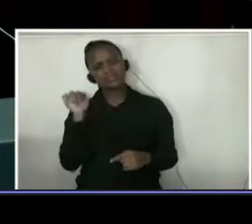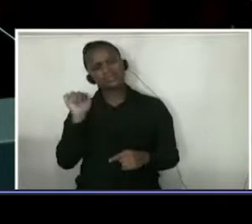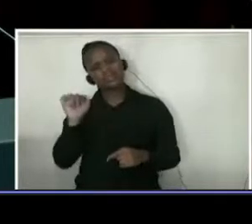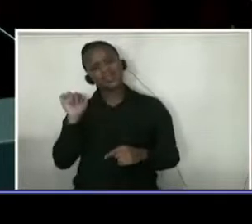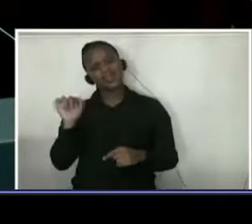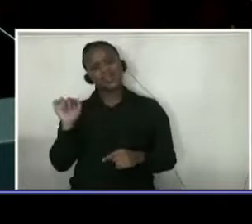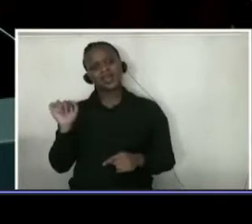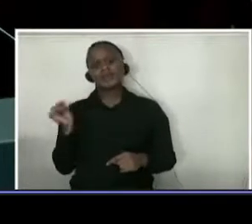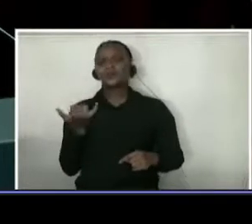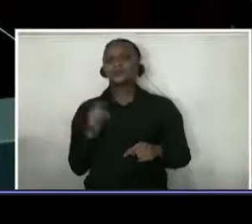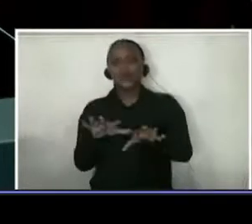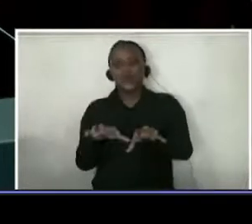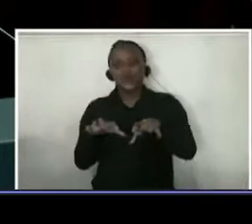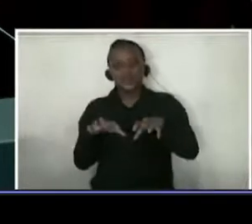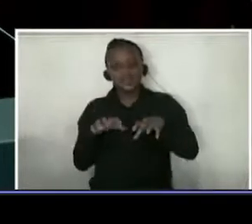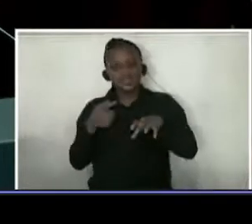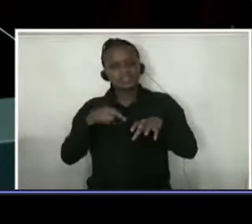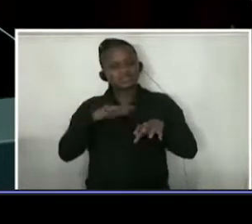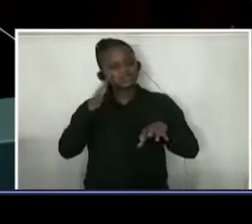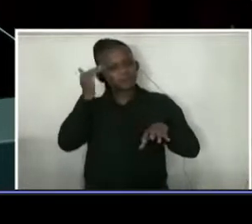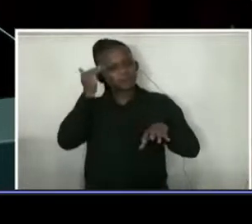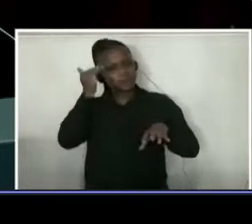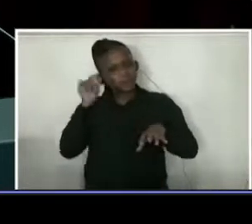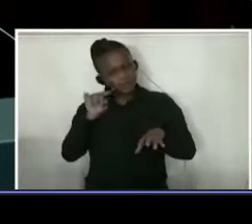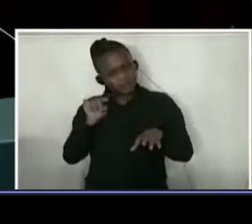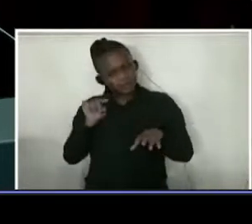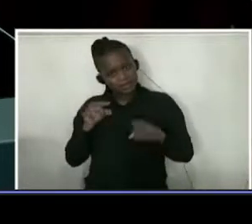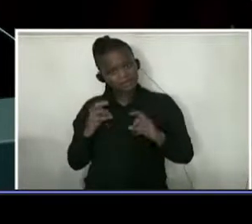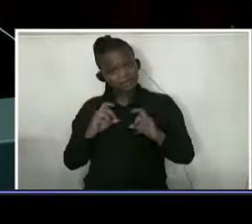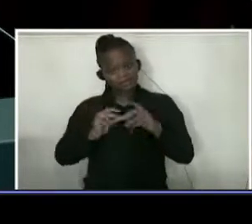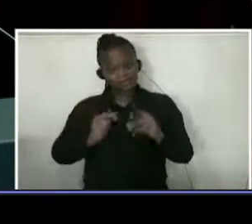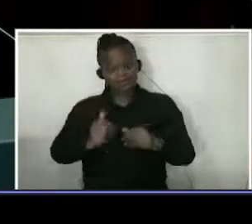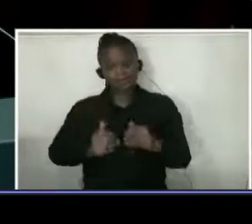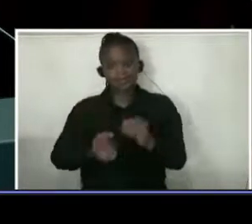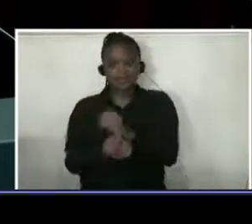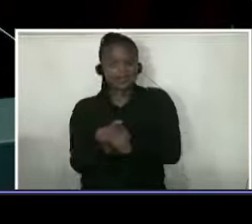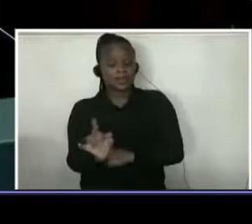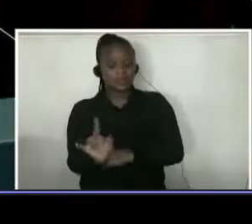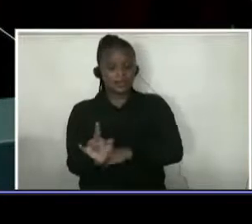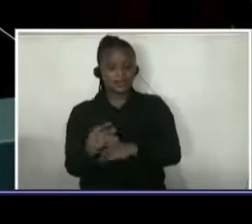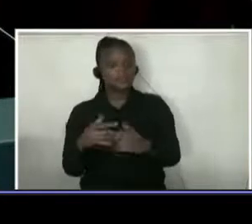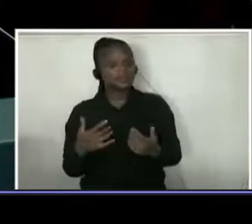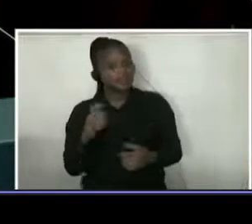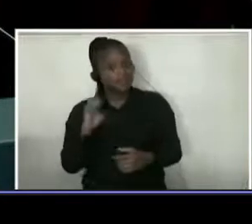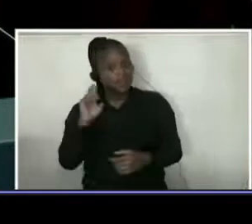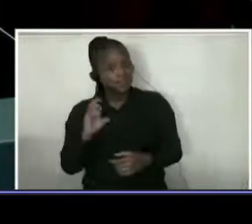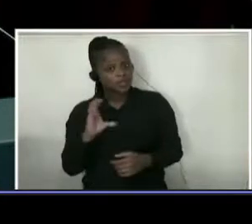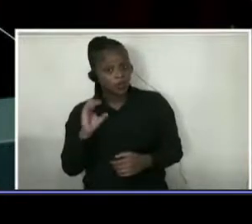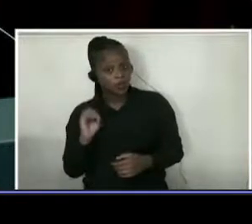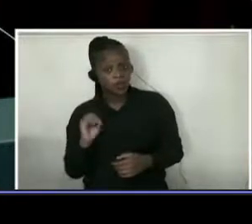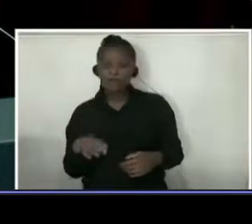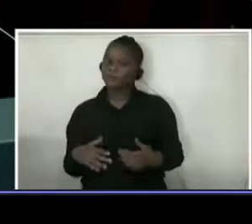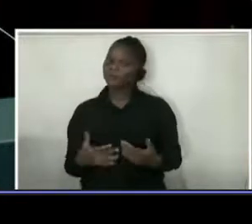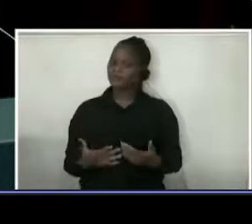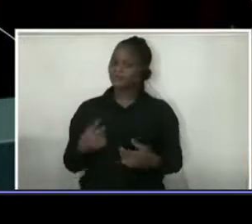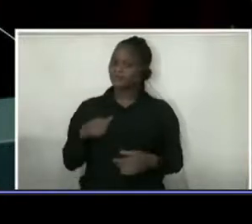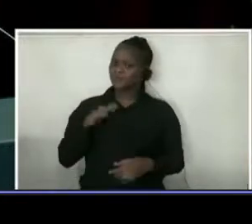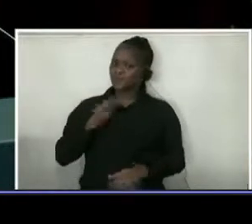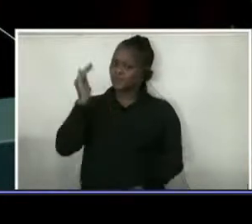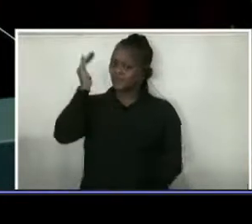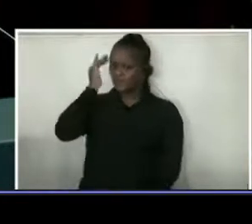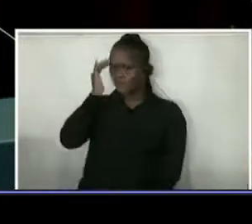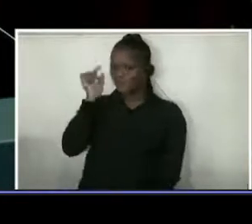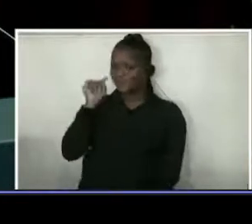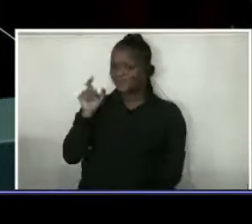izwi nesibalo sokumeleleka kuExco. Ngabe kanti yini imisebenzi yabeluleki